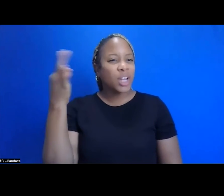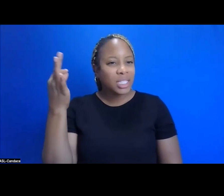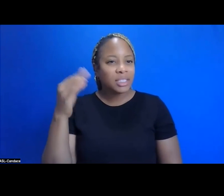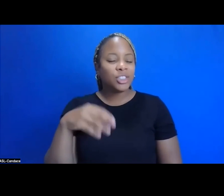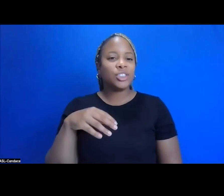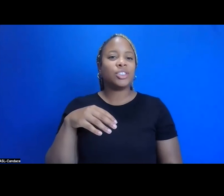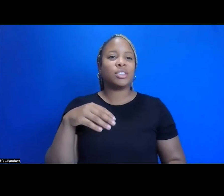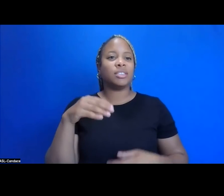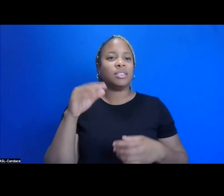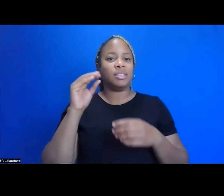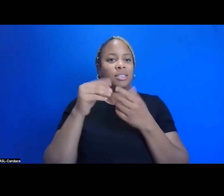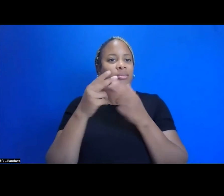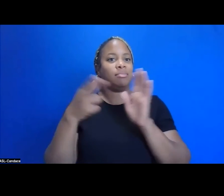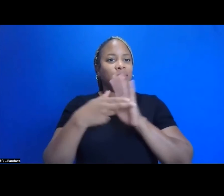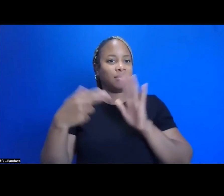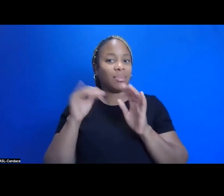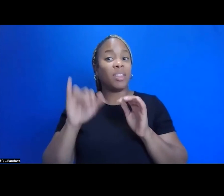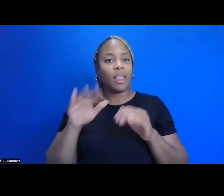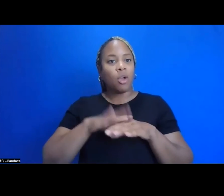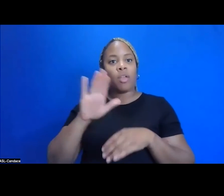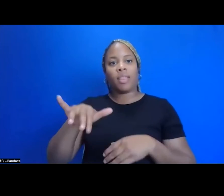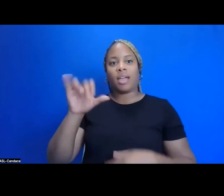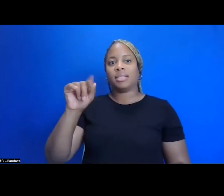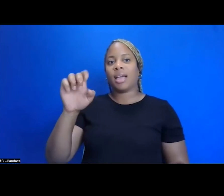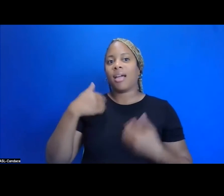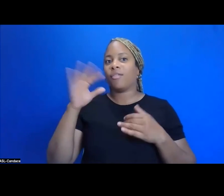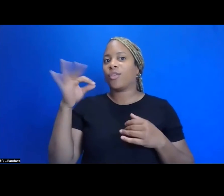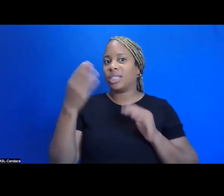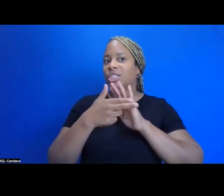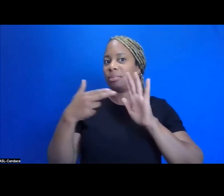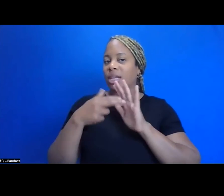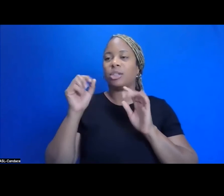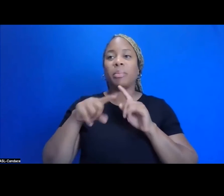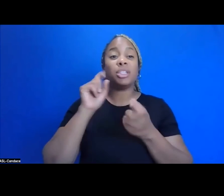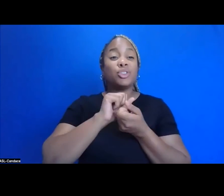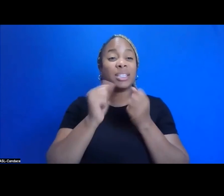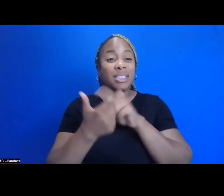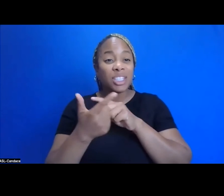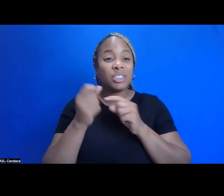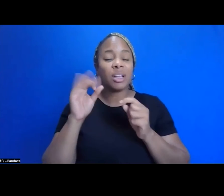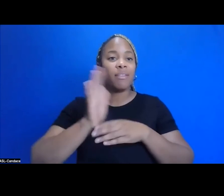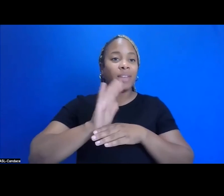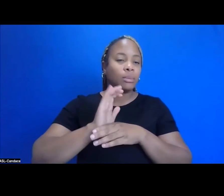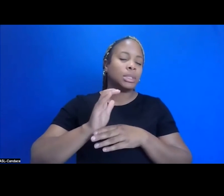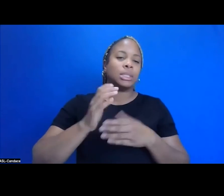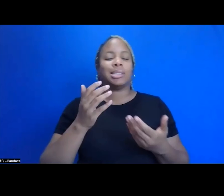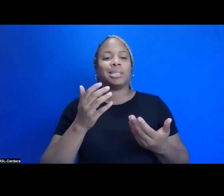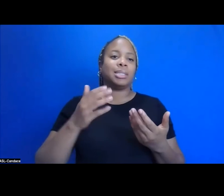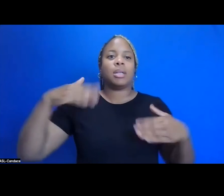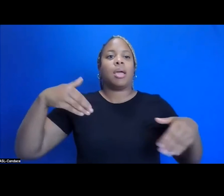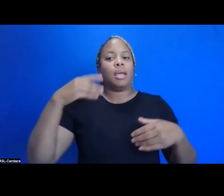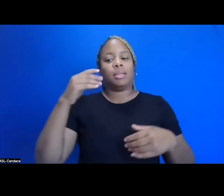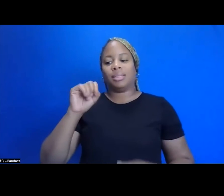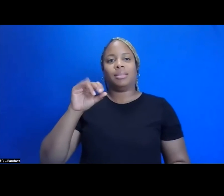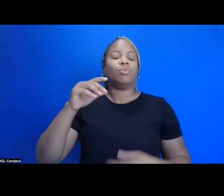SDH or descriptive subtitles made, so they are on the site. But in terms of translations of films, that's not really what Sidecard's for,